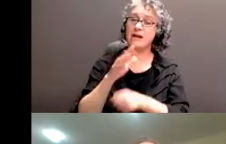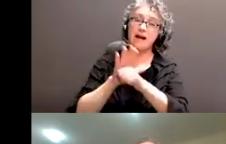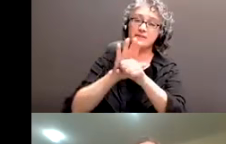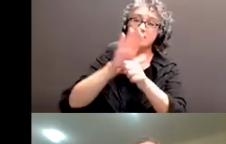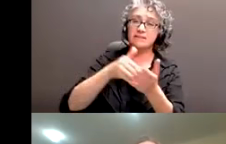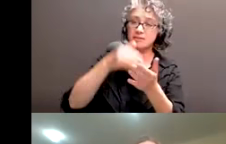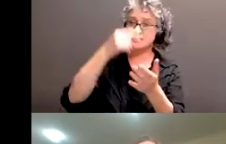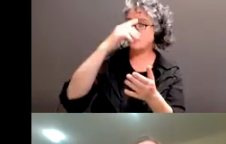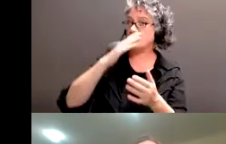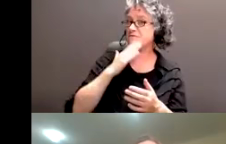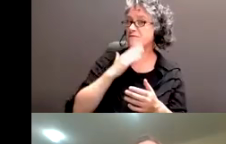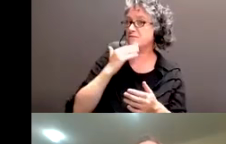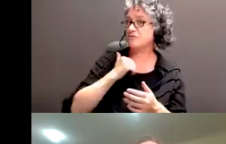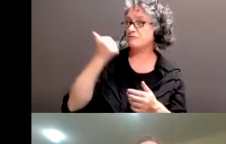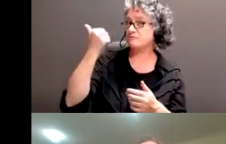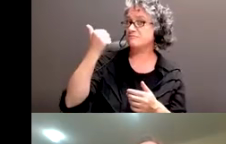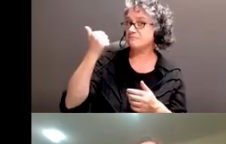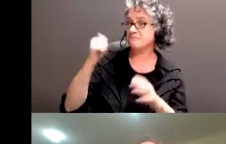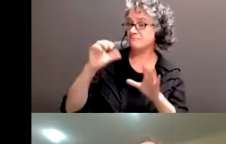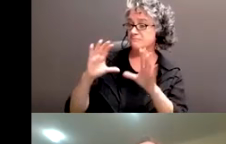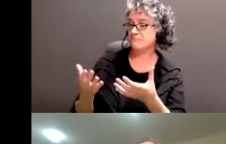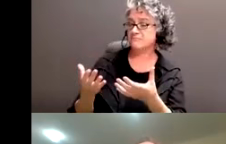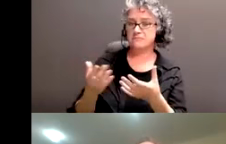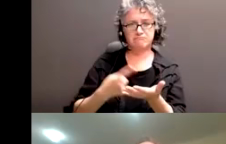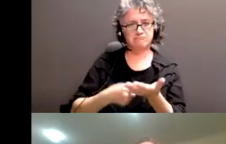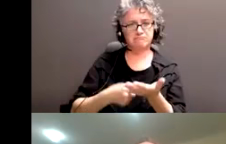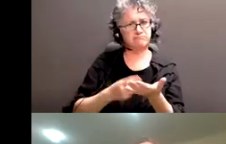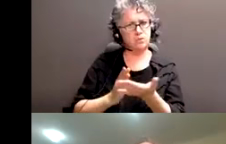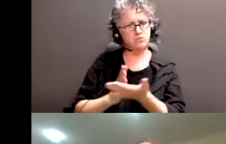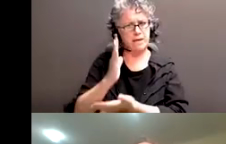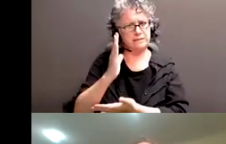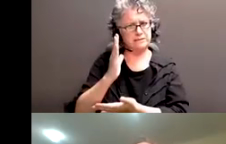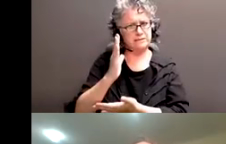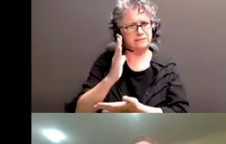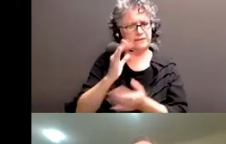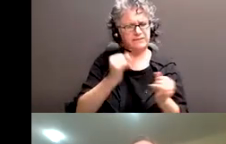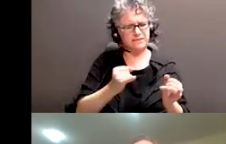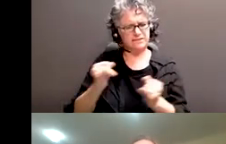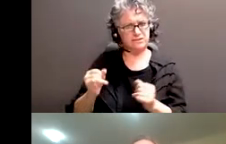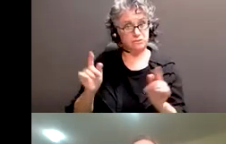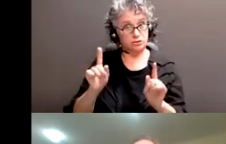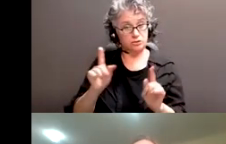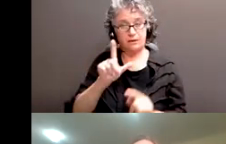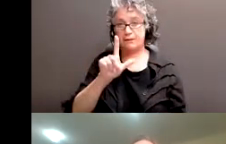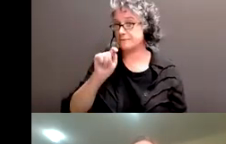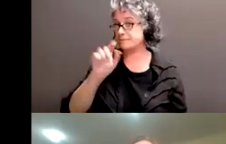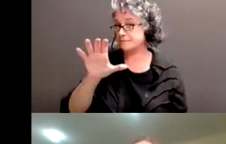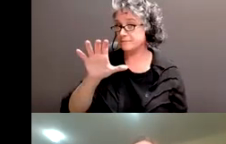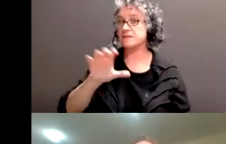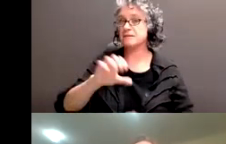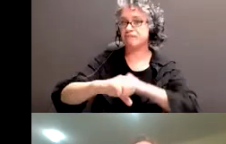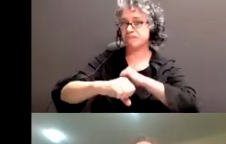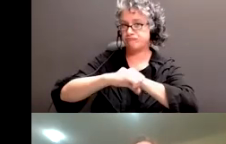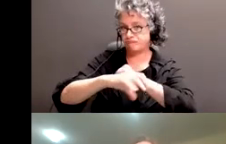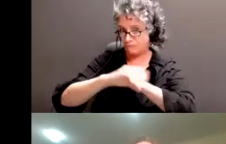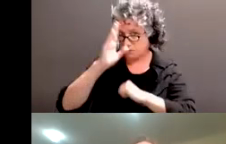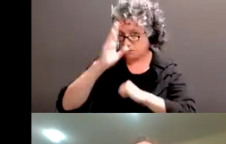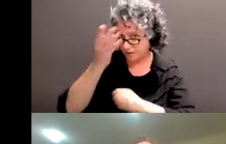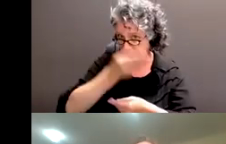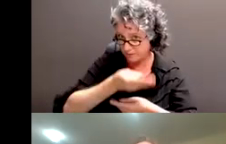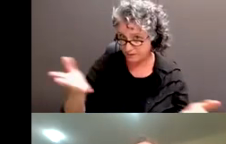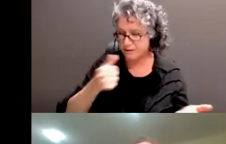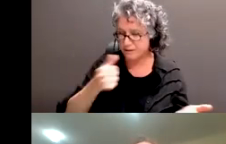Elderly, and we'll be talking about the rights of individuals in long-term care. So stay tuned, that posting will go out. We have a mailing list,